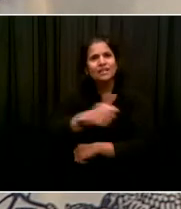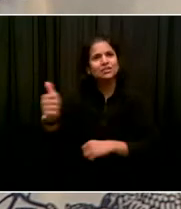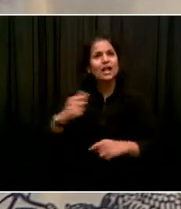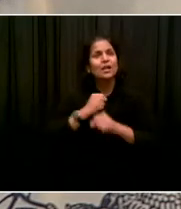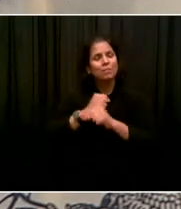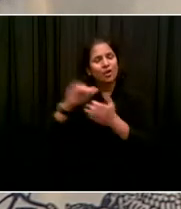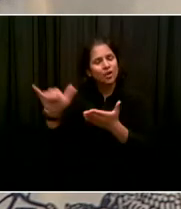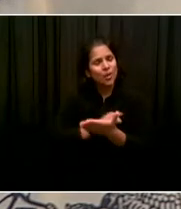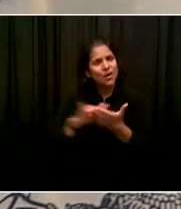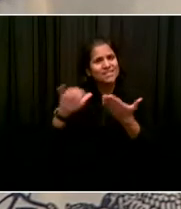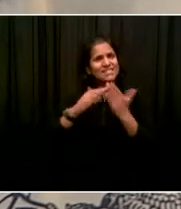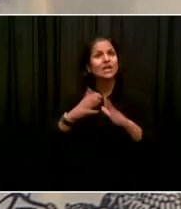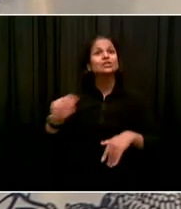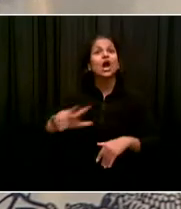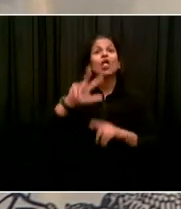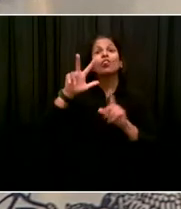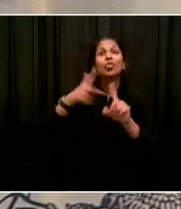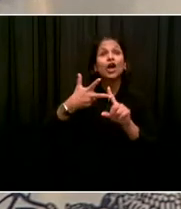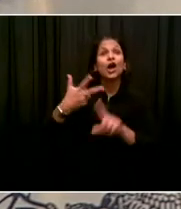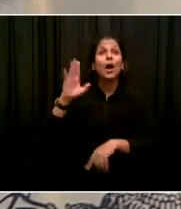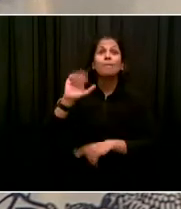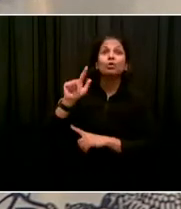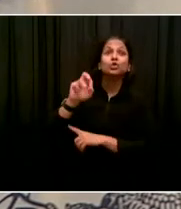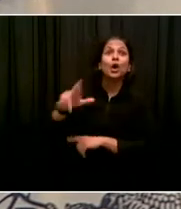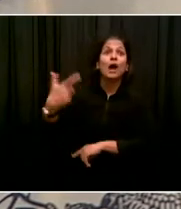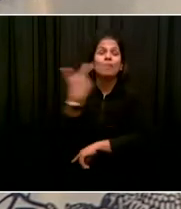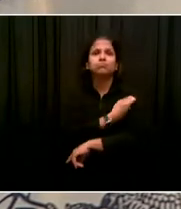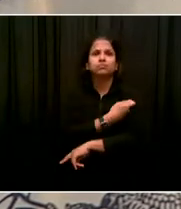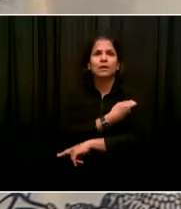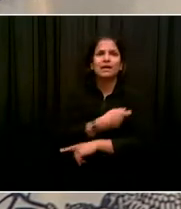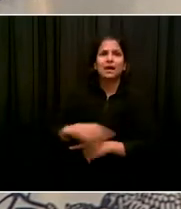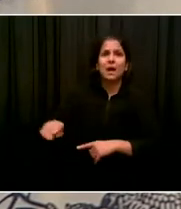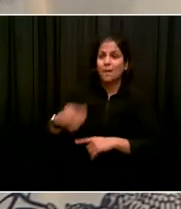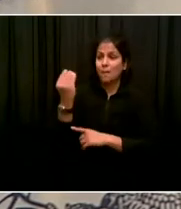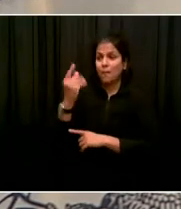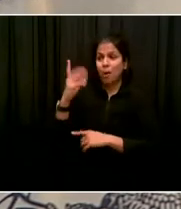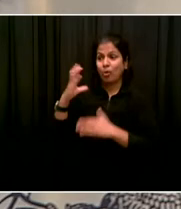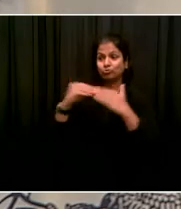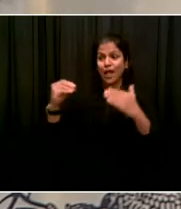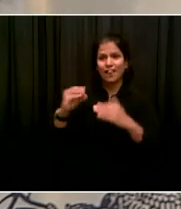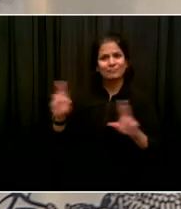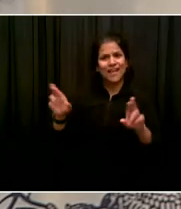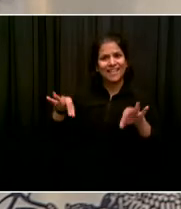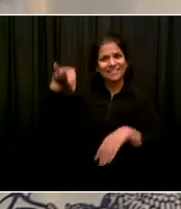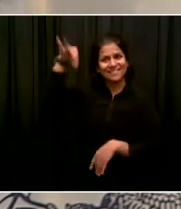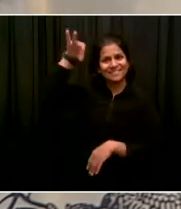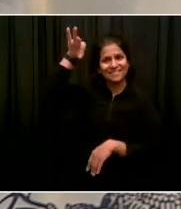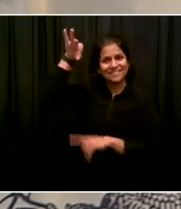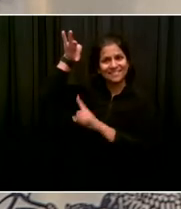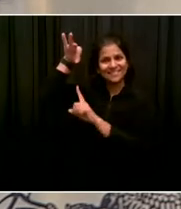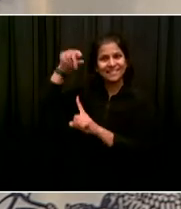$100 with it. So everyone, let's help each other. Let's move this city forward out of the